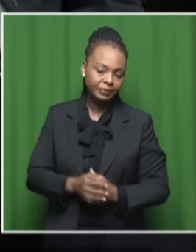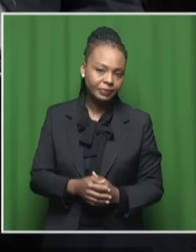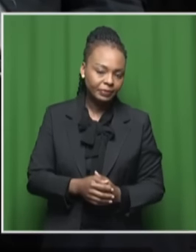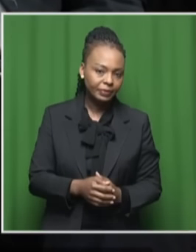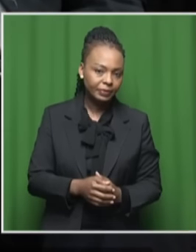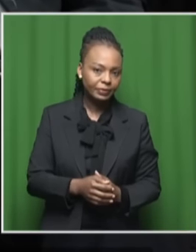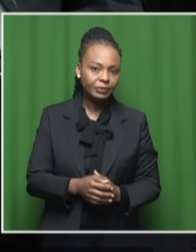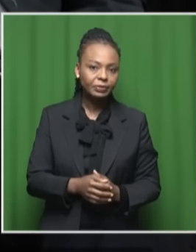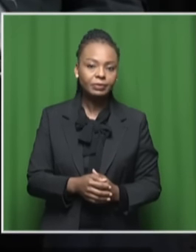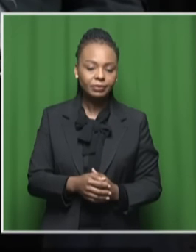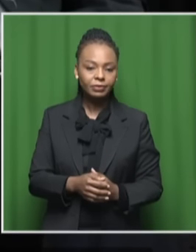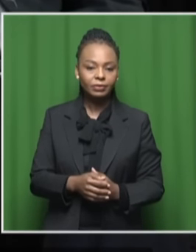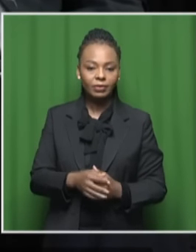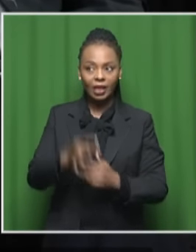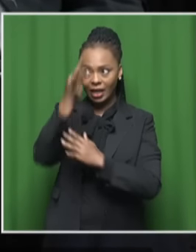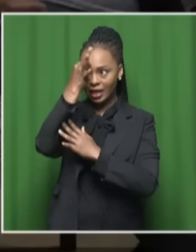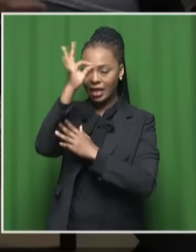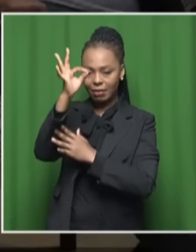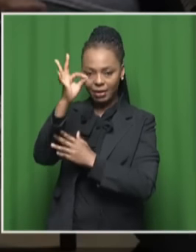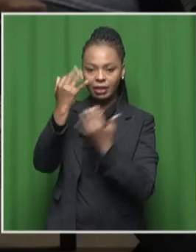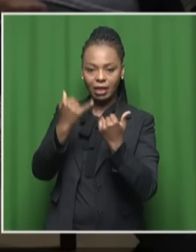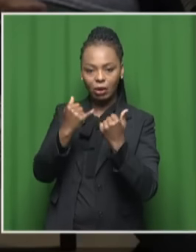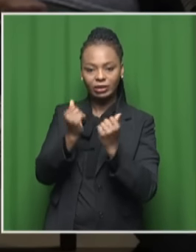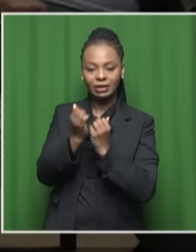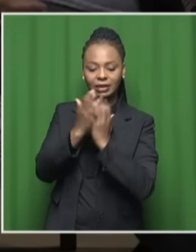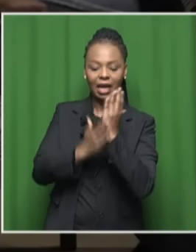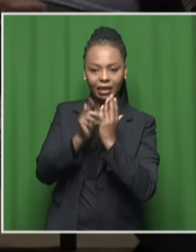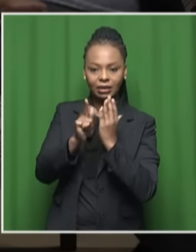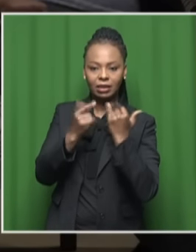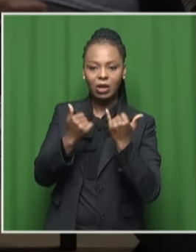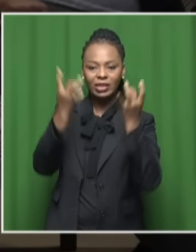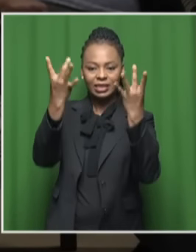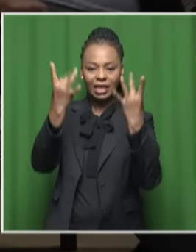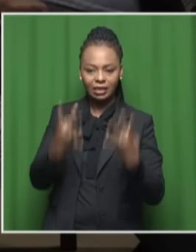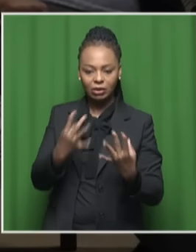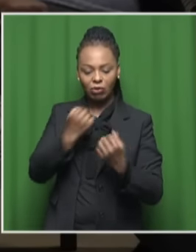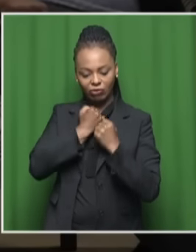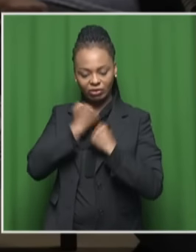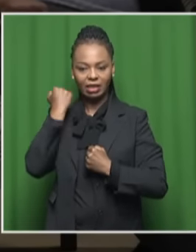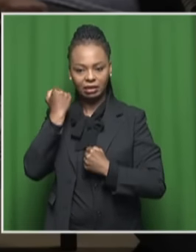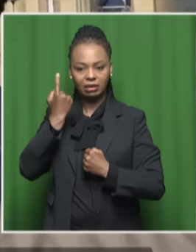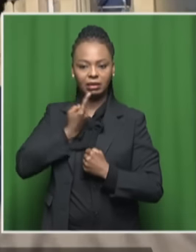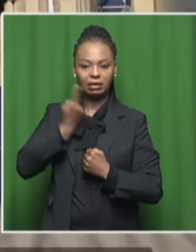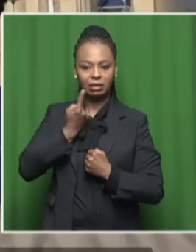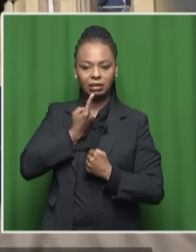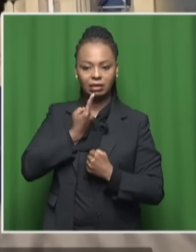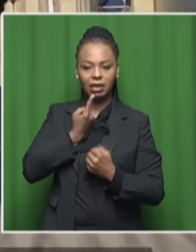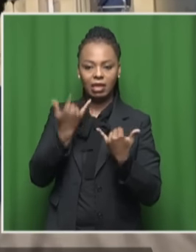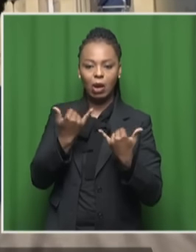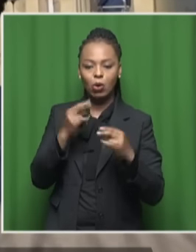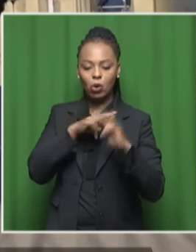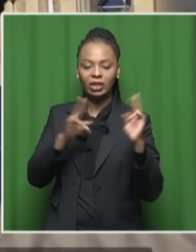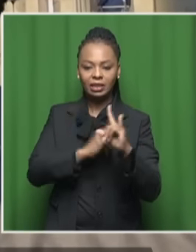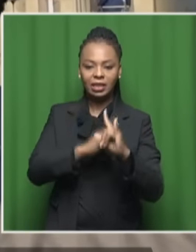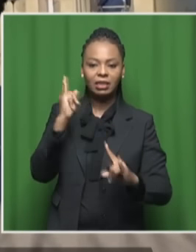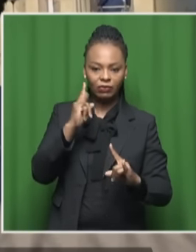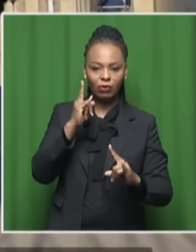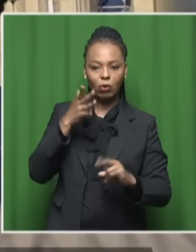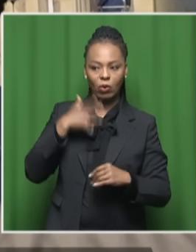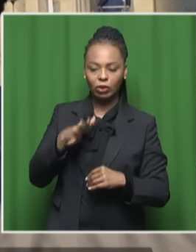Attempts to get the government side of the facts regarding the statistics on suicide proved unsuccessful at the time of publishing